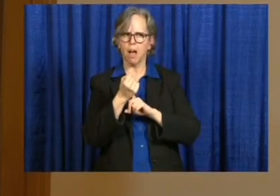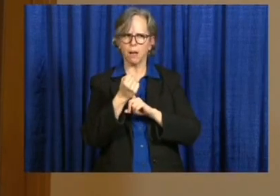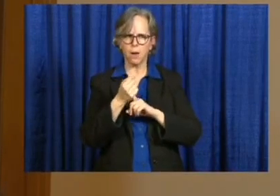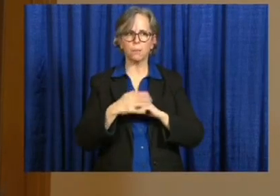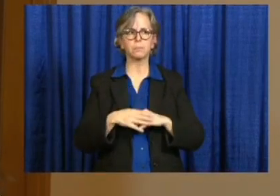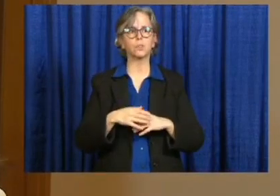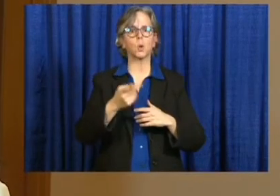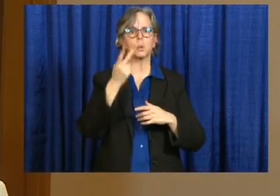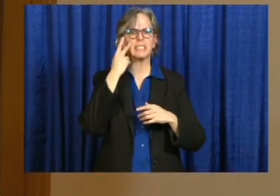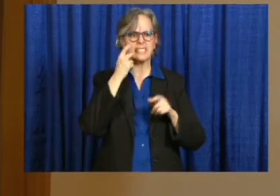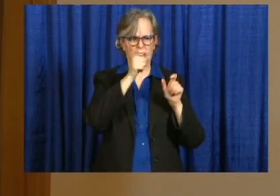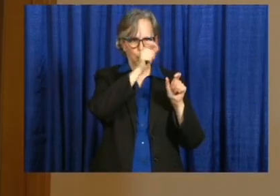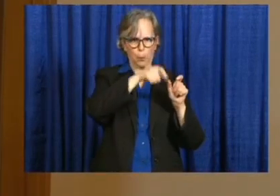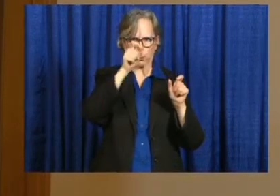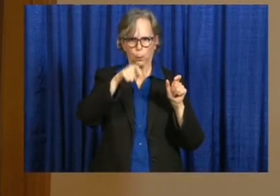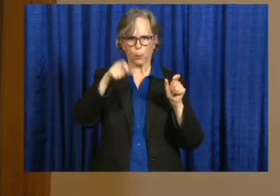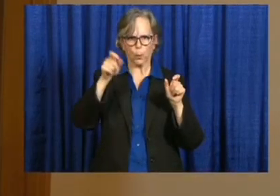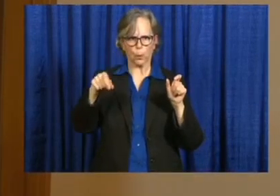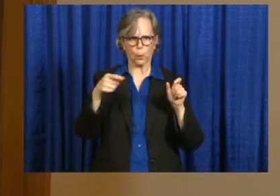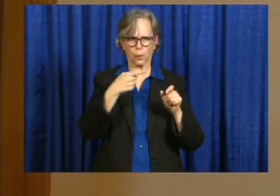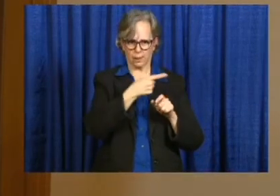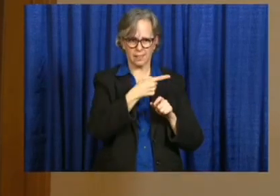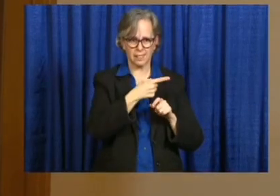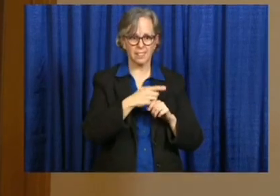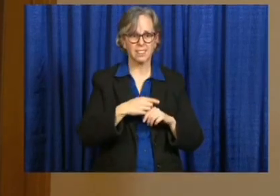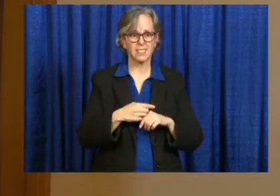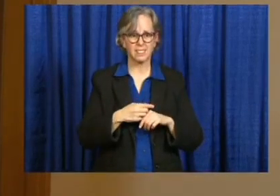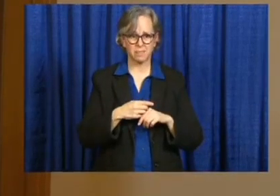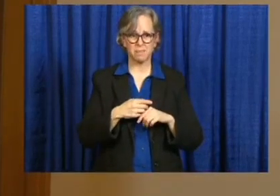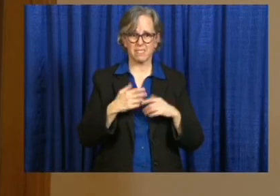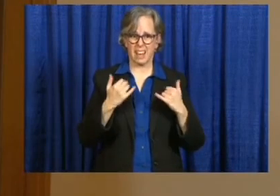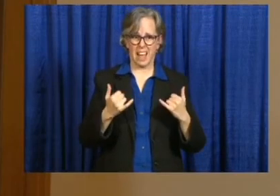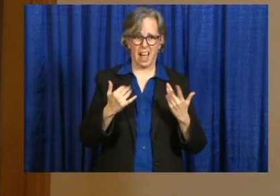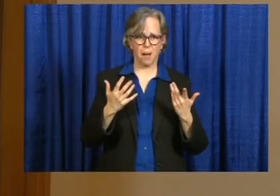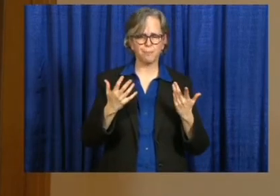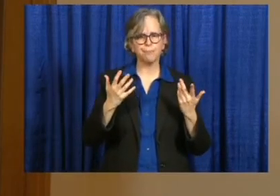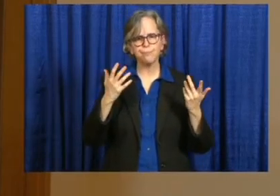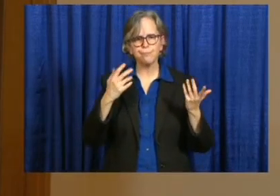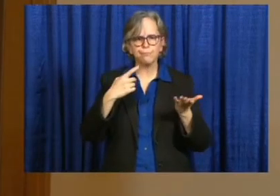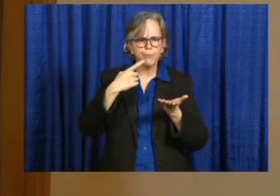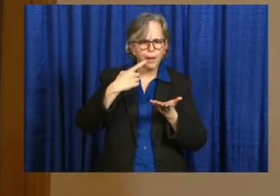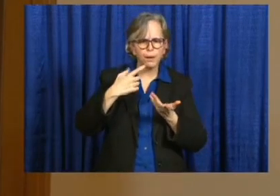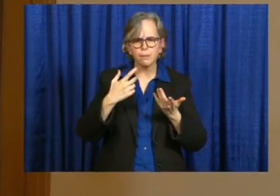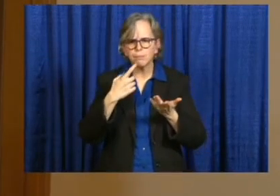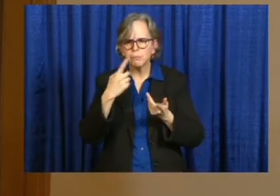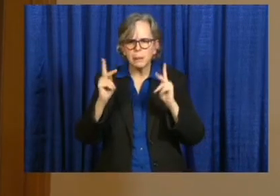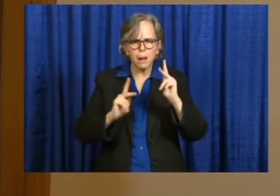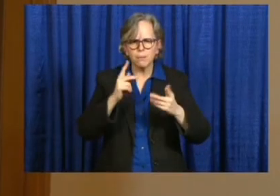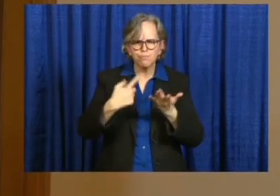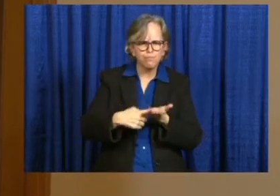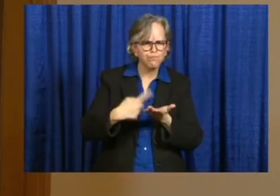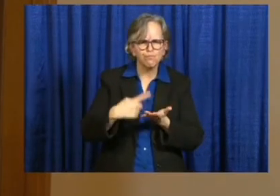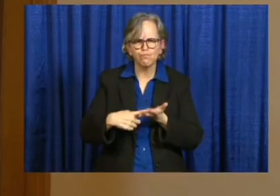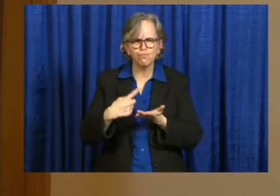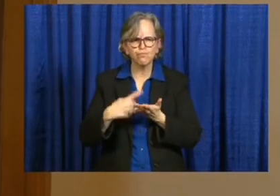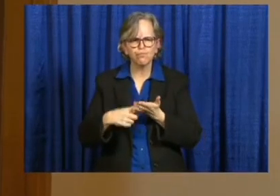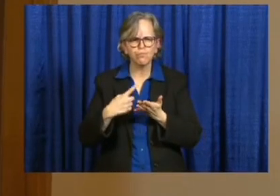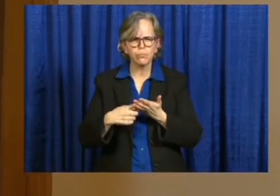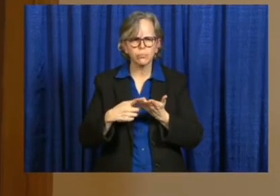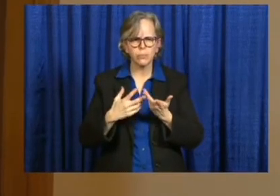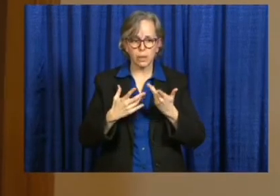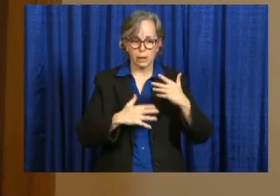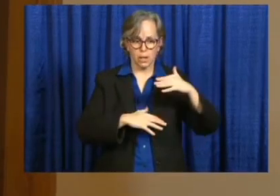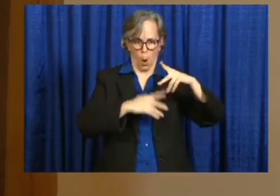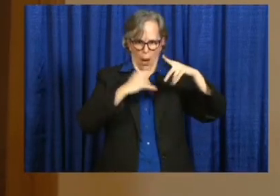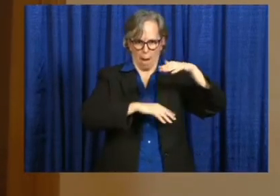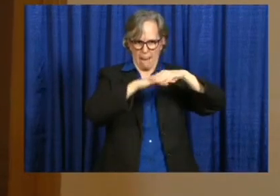But the biggest thing is there's been some talk about the fact that we currently have capacity in our hospitals. That's